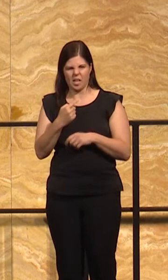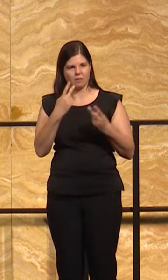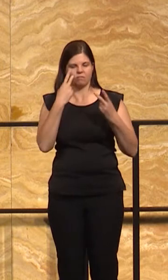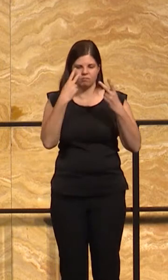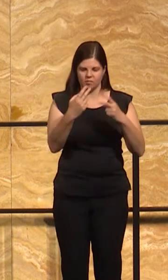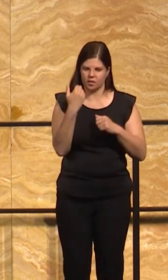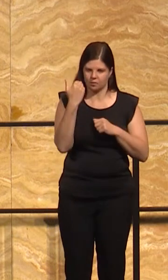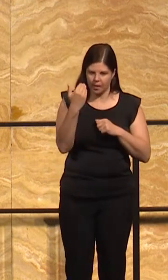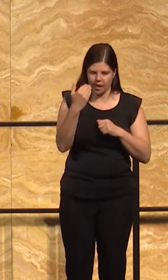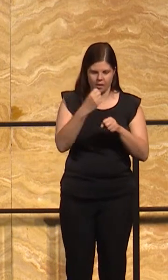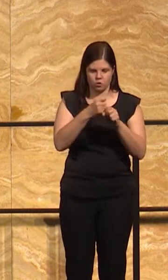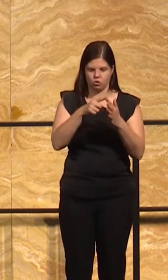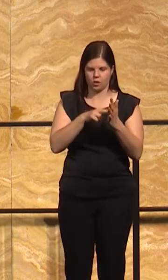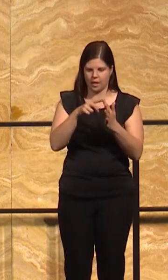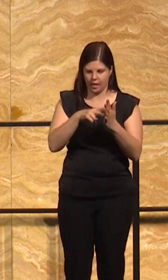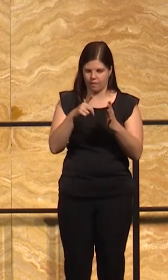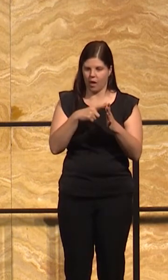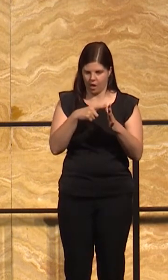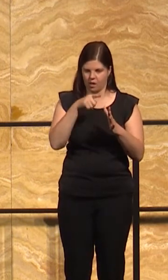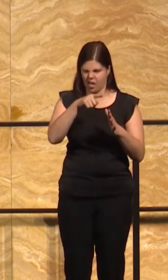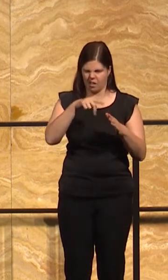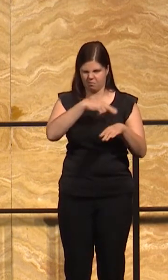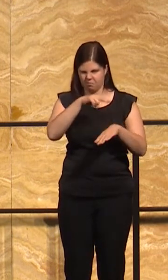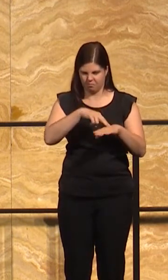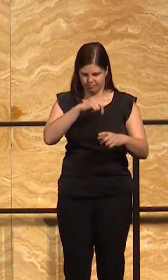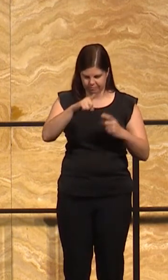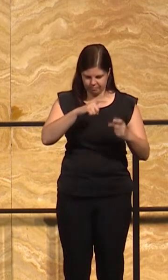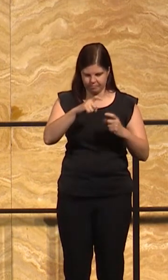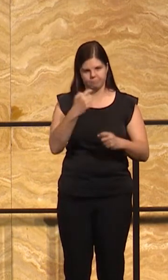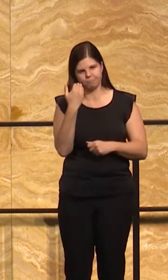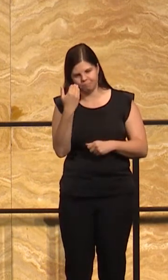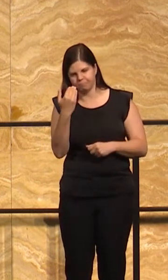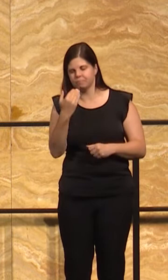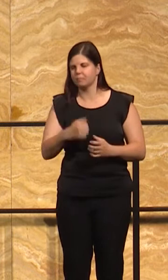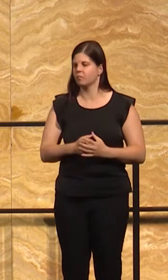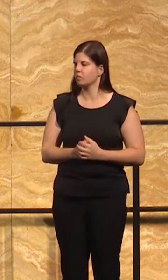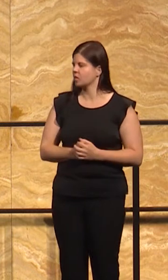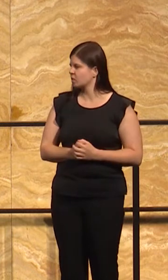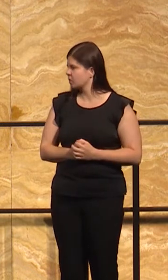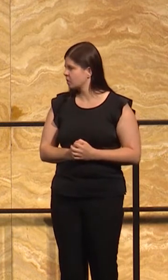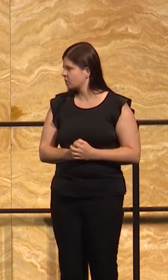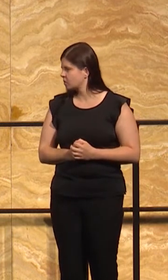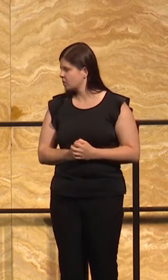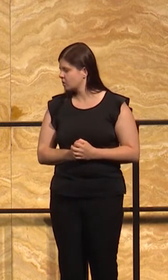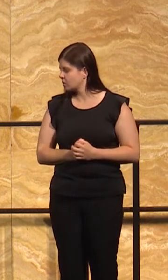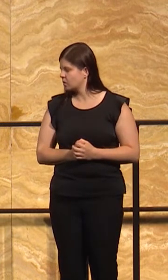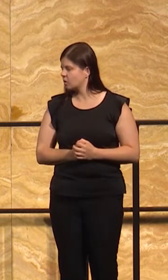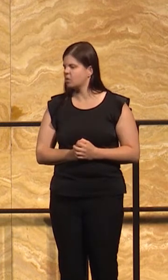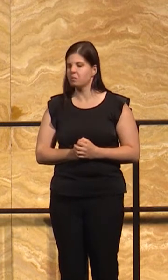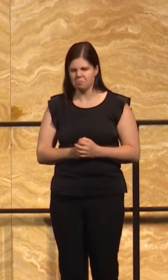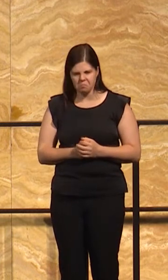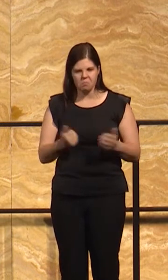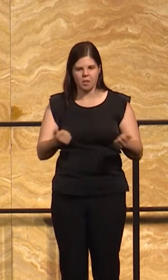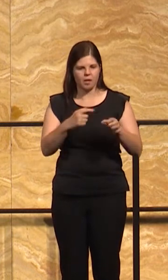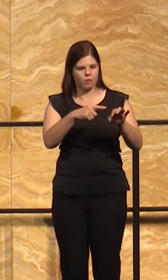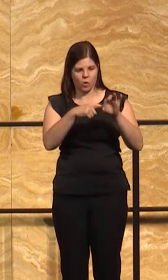UN in Geneva, at the Palais des Nations. And most questions actually were addressed